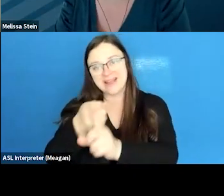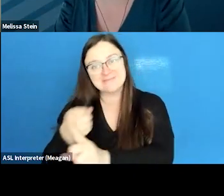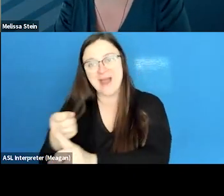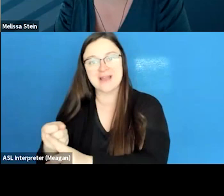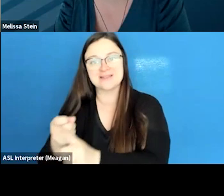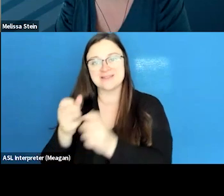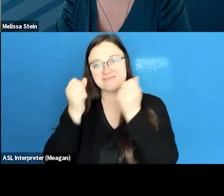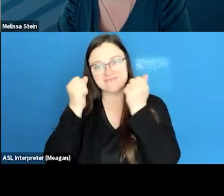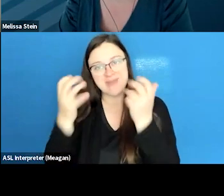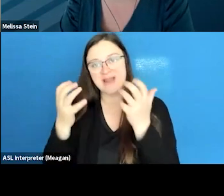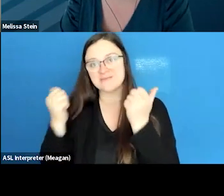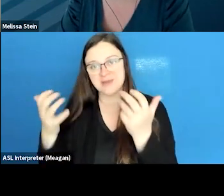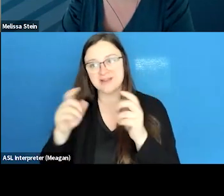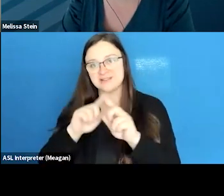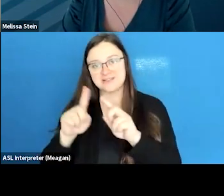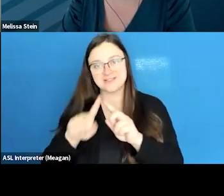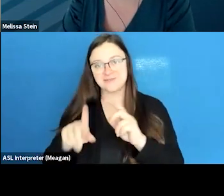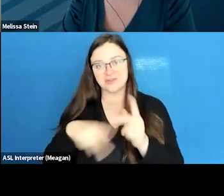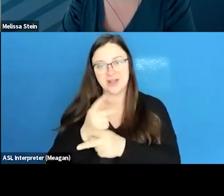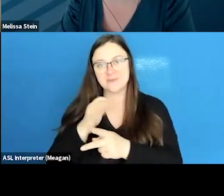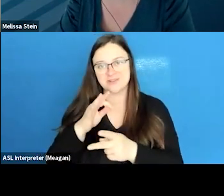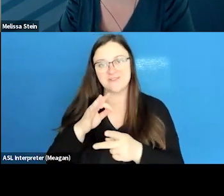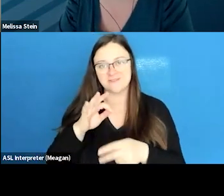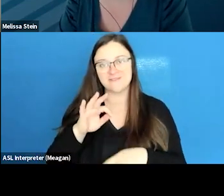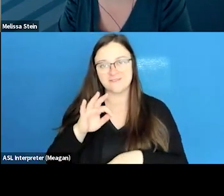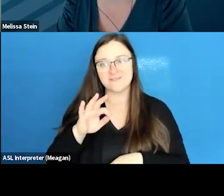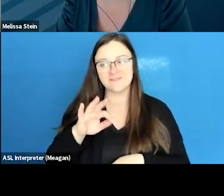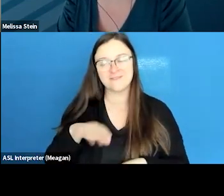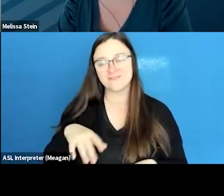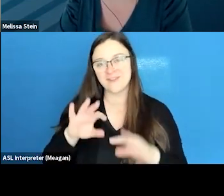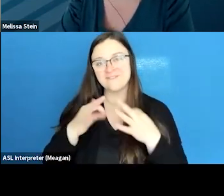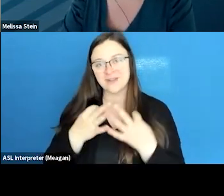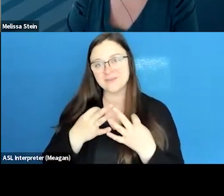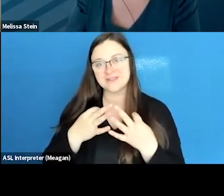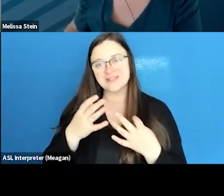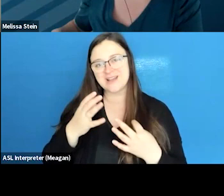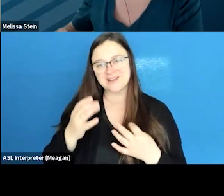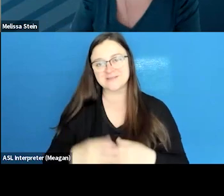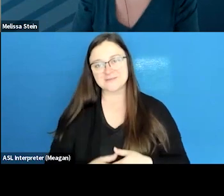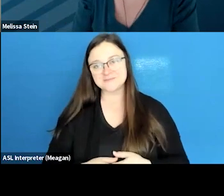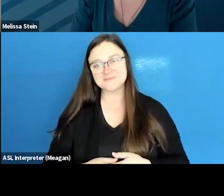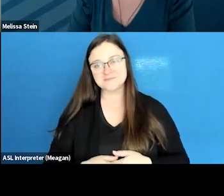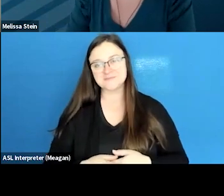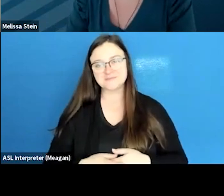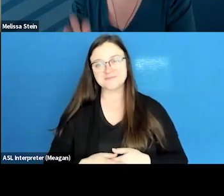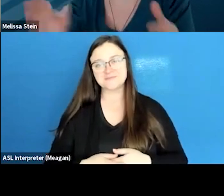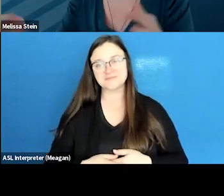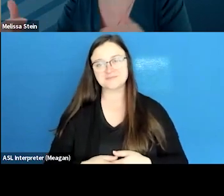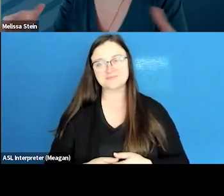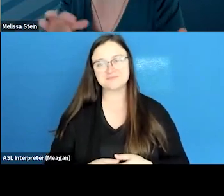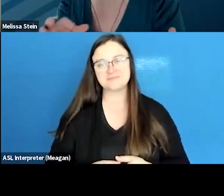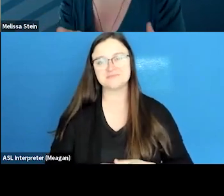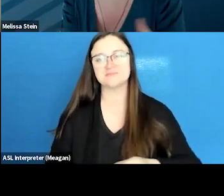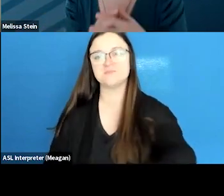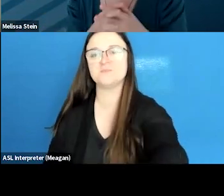suburban differences, and different types of court differences as well. And so, I think that we kind of